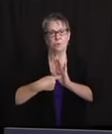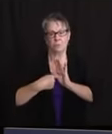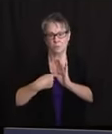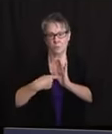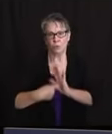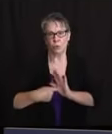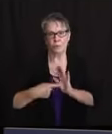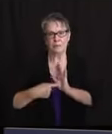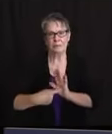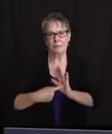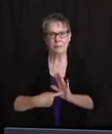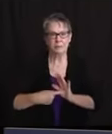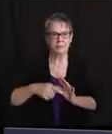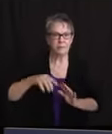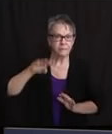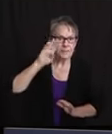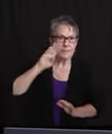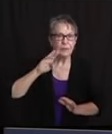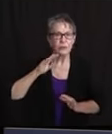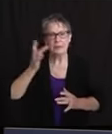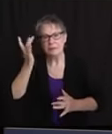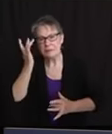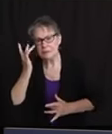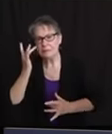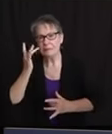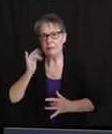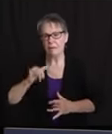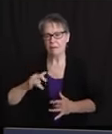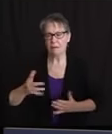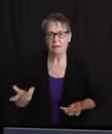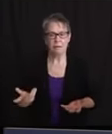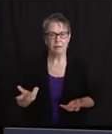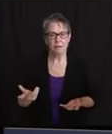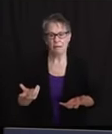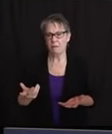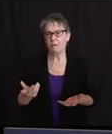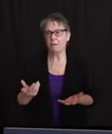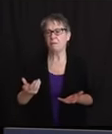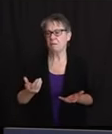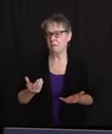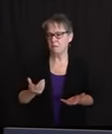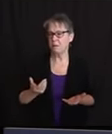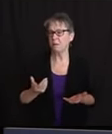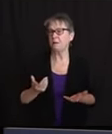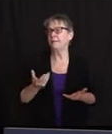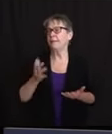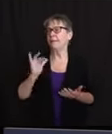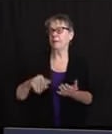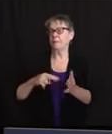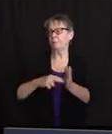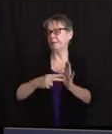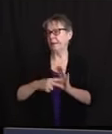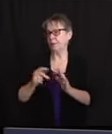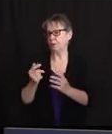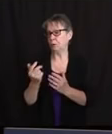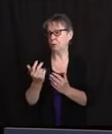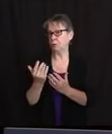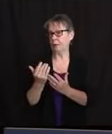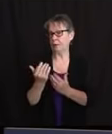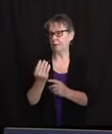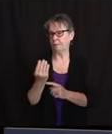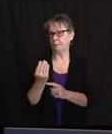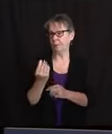of spike about, like, you know, up to 14 days from now. But again, you know, we have to take into account, you know, that there have been some